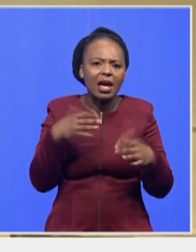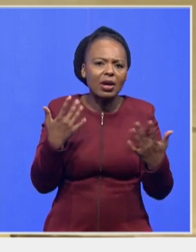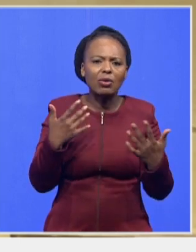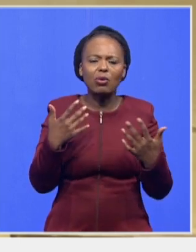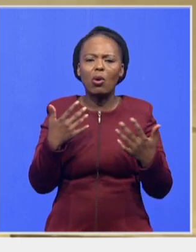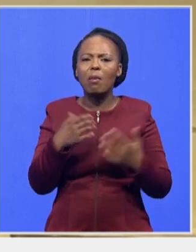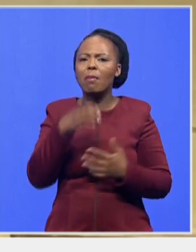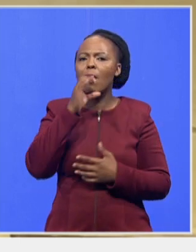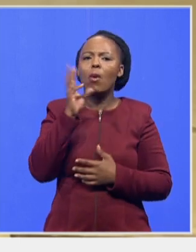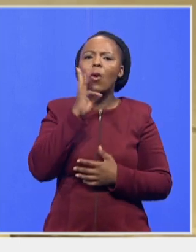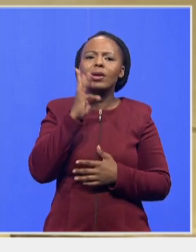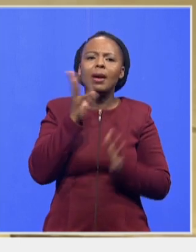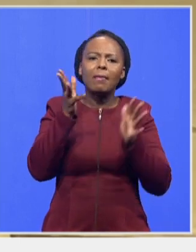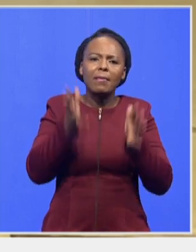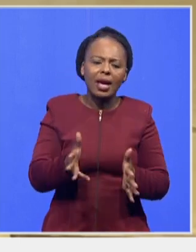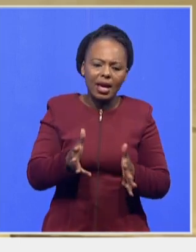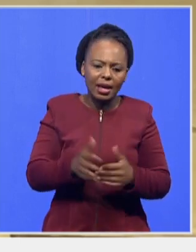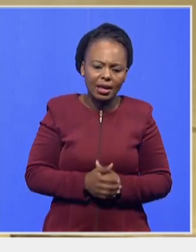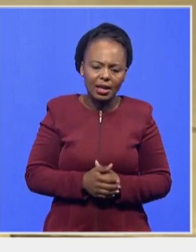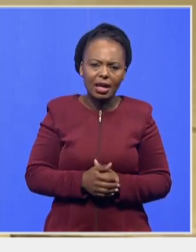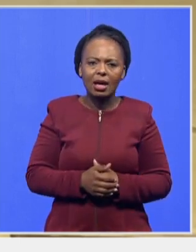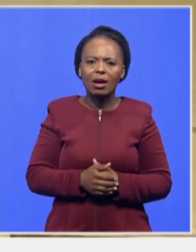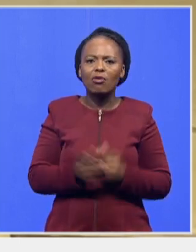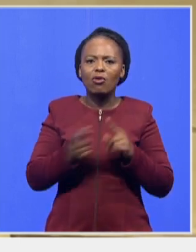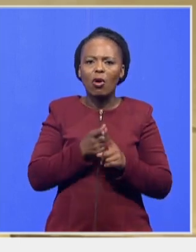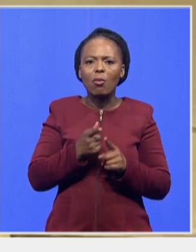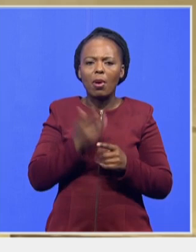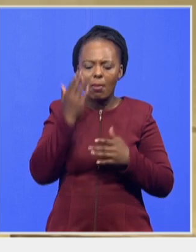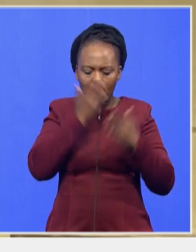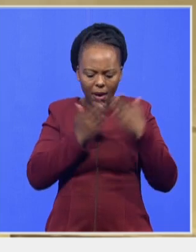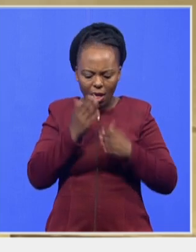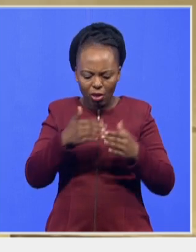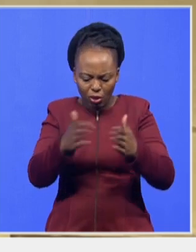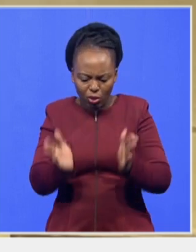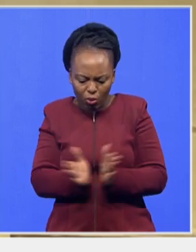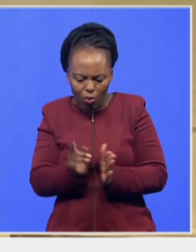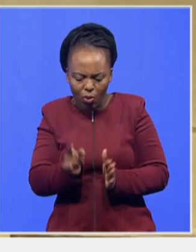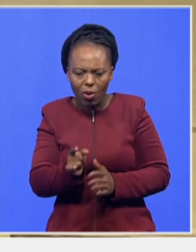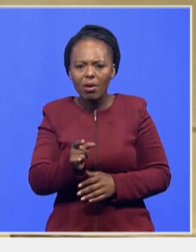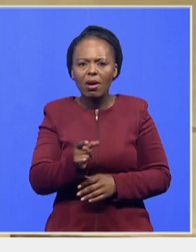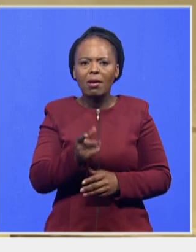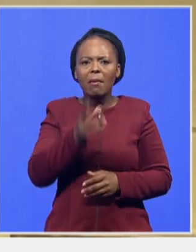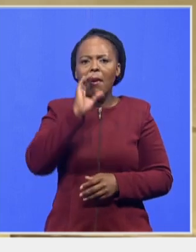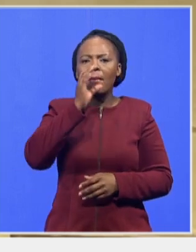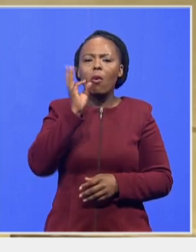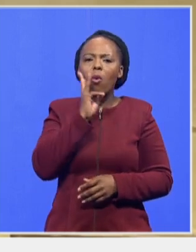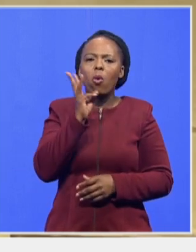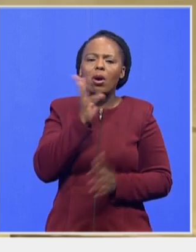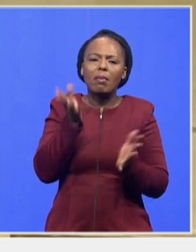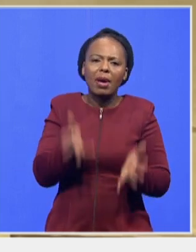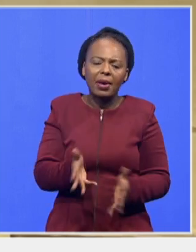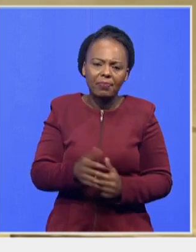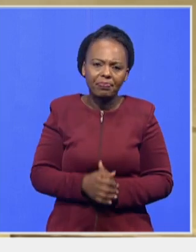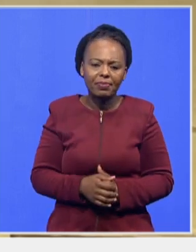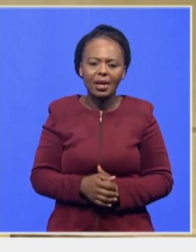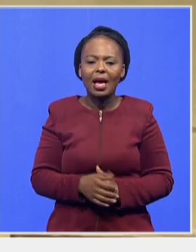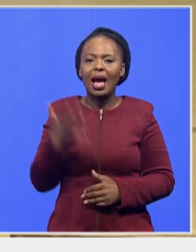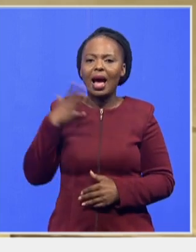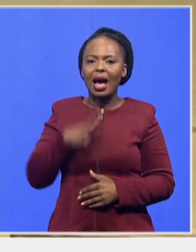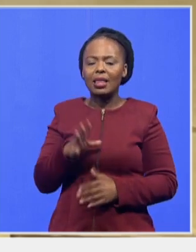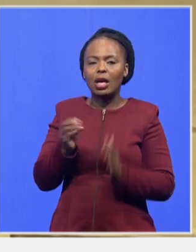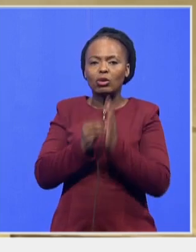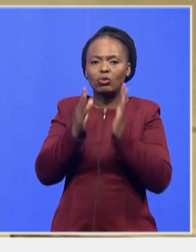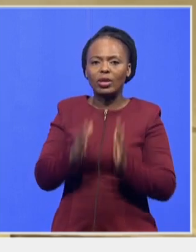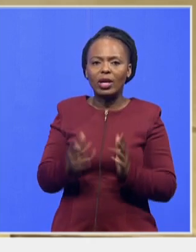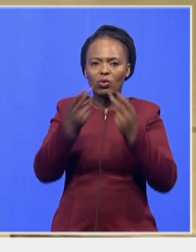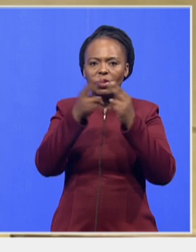some water from bathrooms and from 1 tap in the schoolyard. Other school students are University